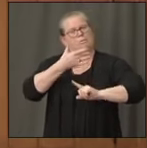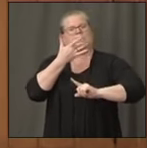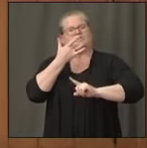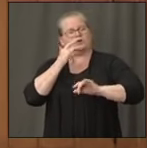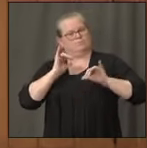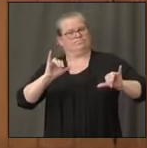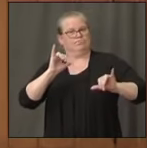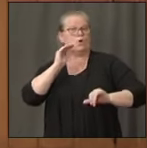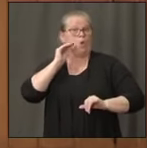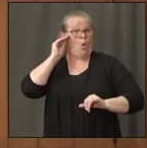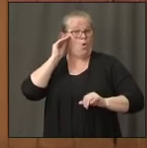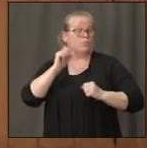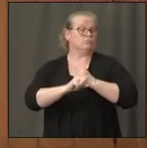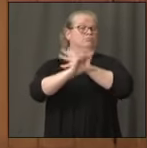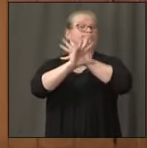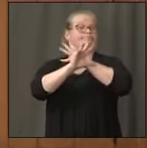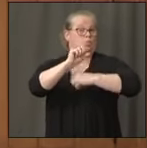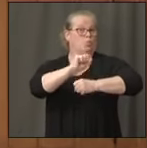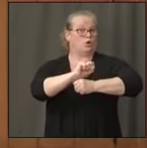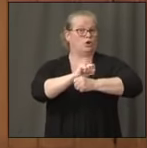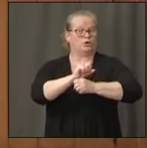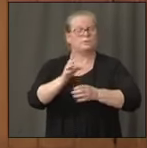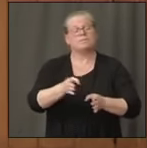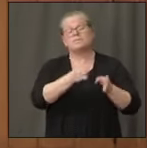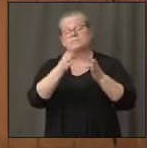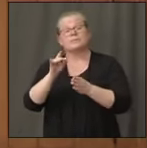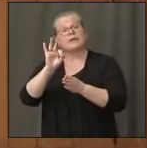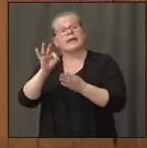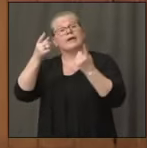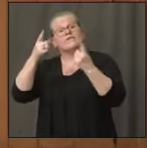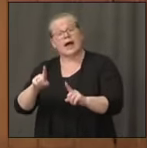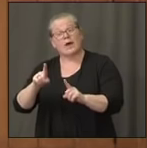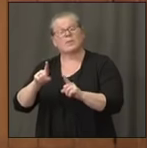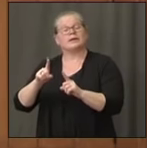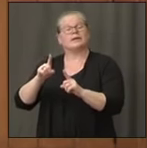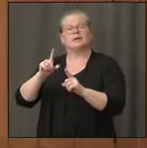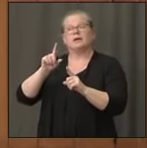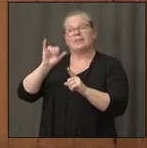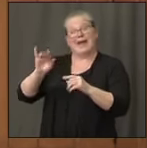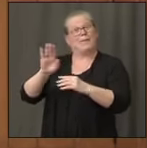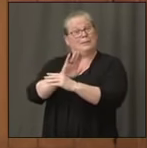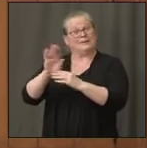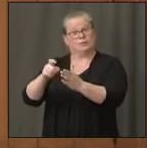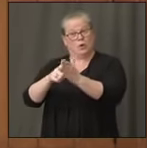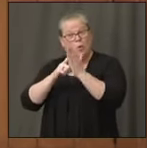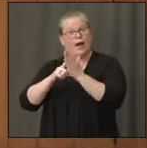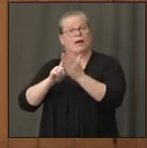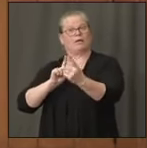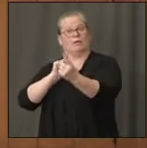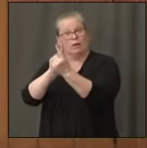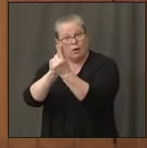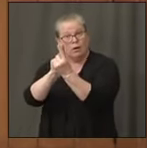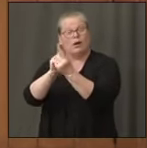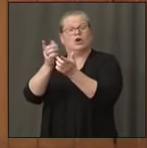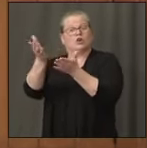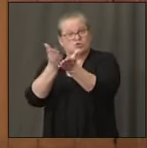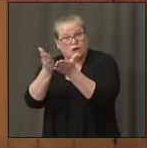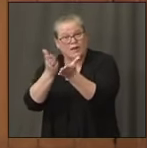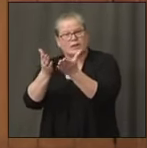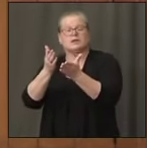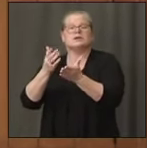are citizen or resident-facing services that have been discontinued, each of our agencies is working through a reopen plan on how to do that.